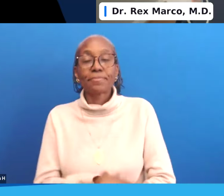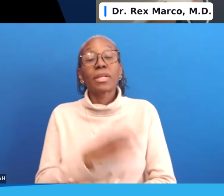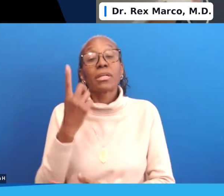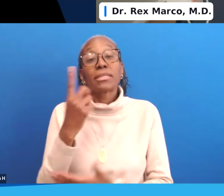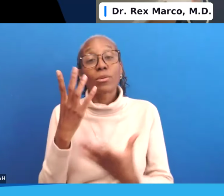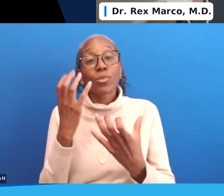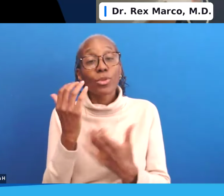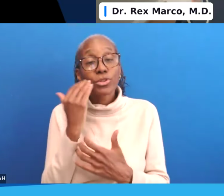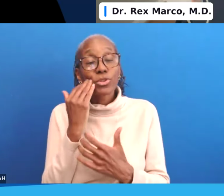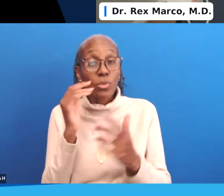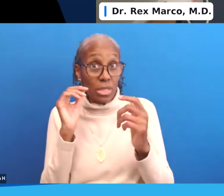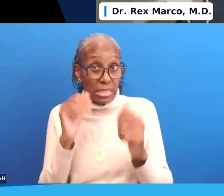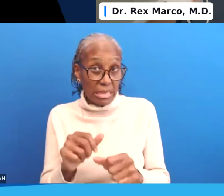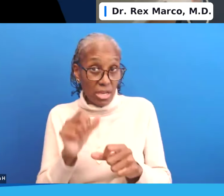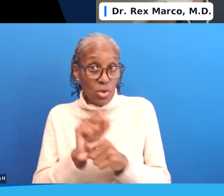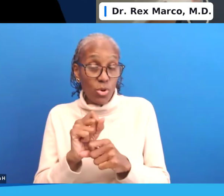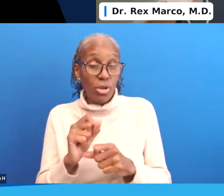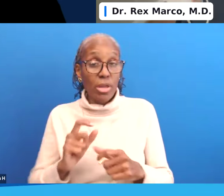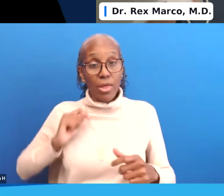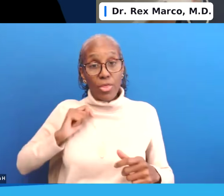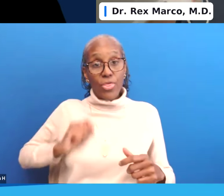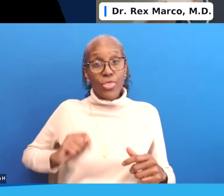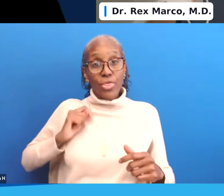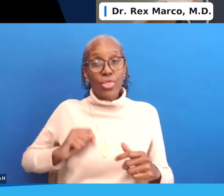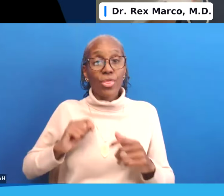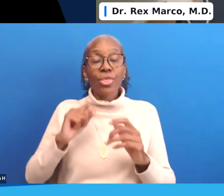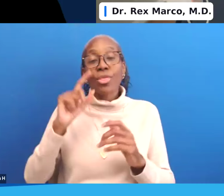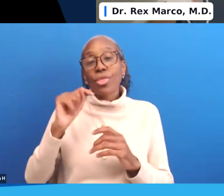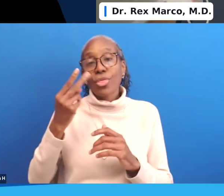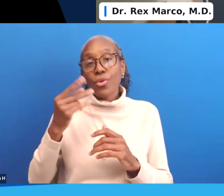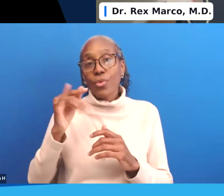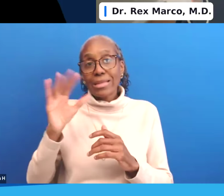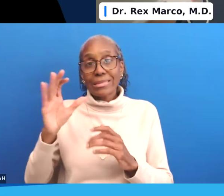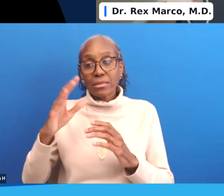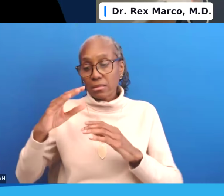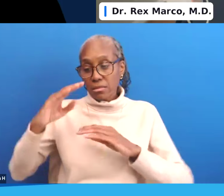would like to know, could this also work at the thoracic level of injury?